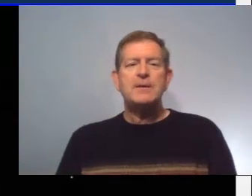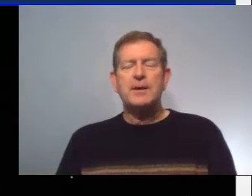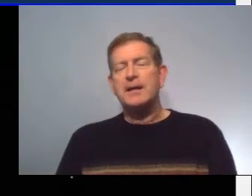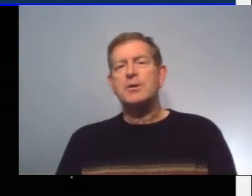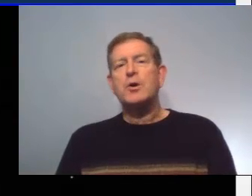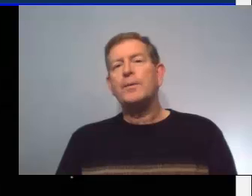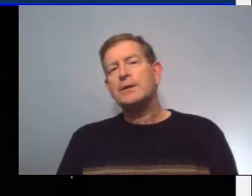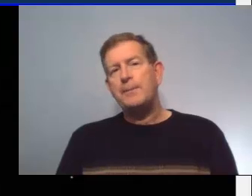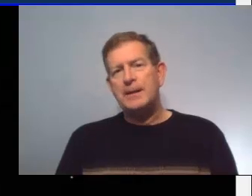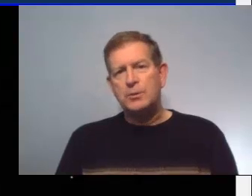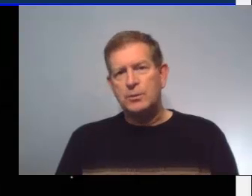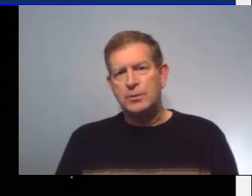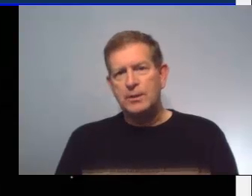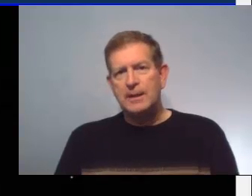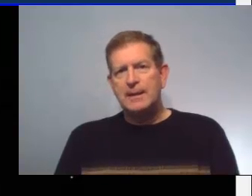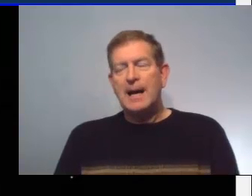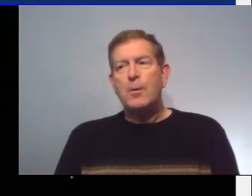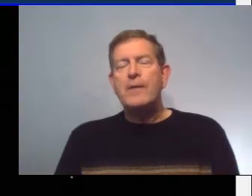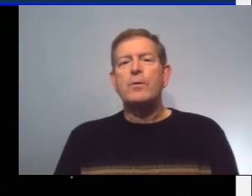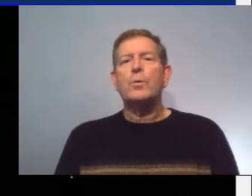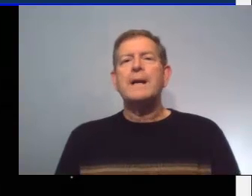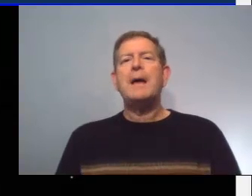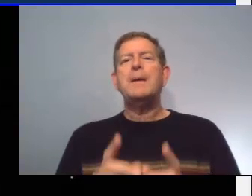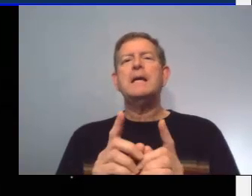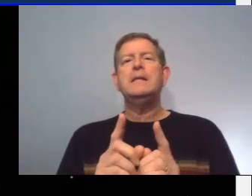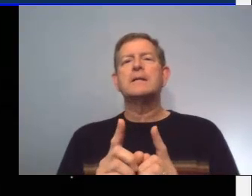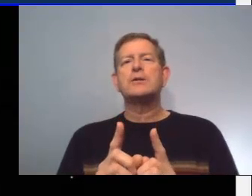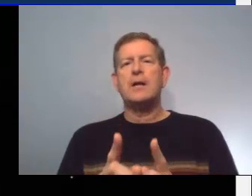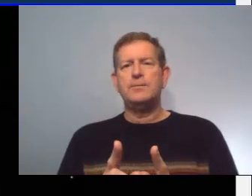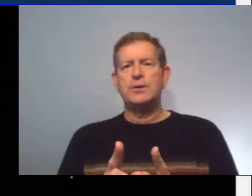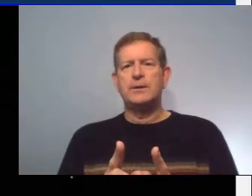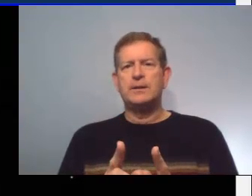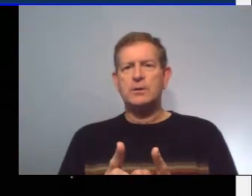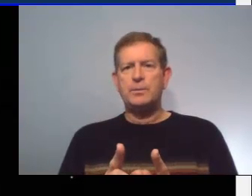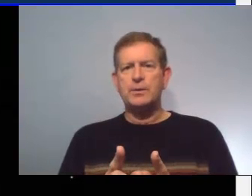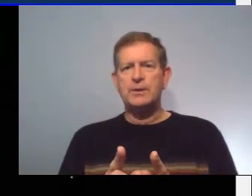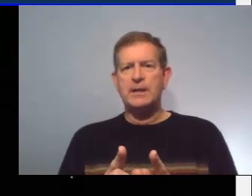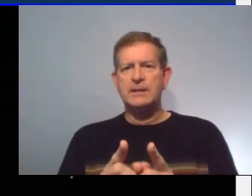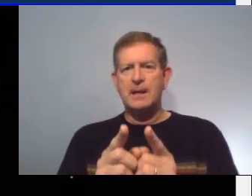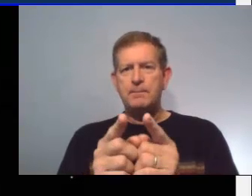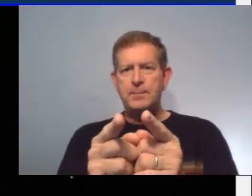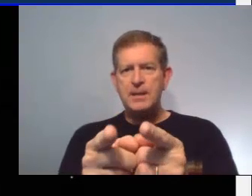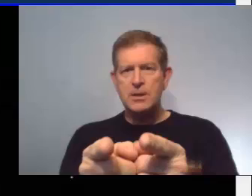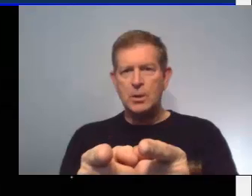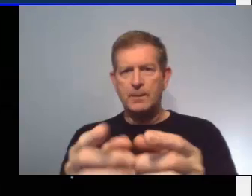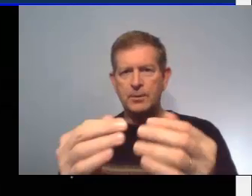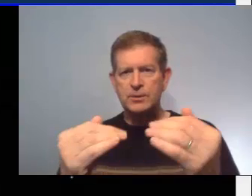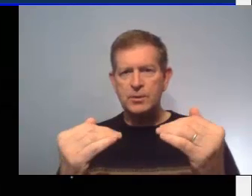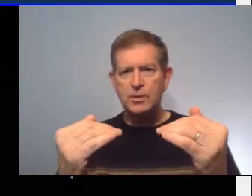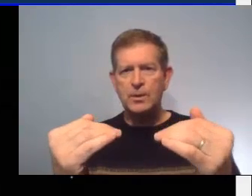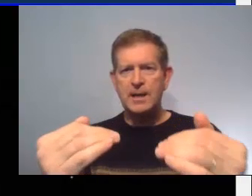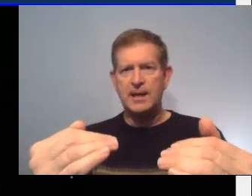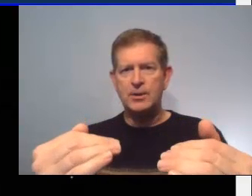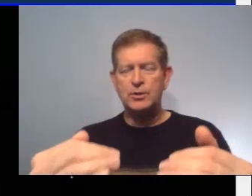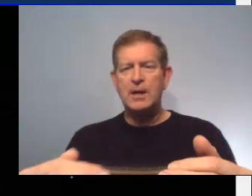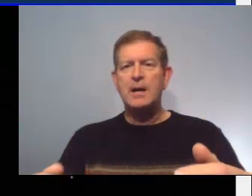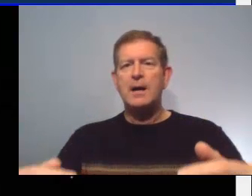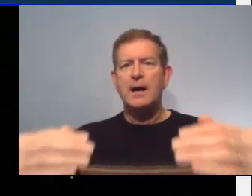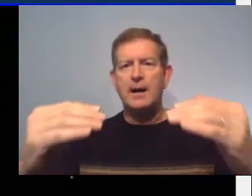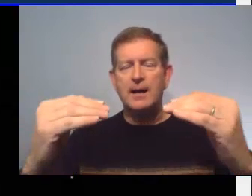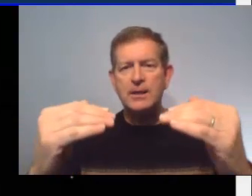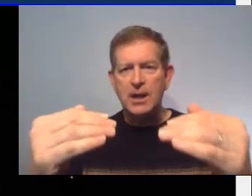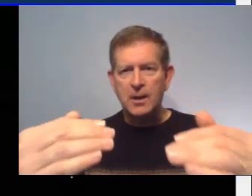now you may think it's comment t'appelles-tu? However, we're not making the assumption that this person is a peer, a person your